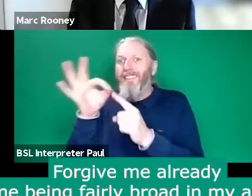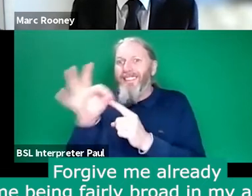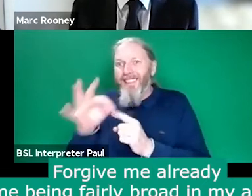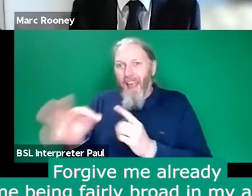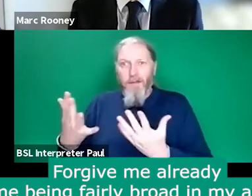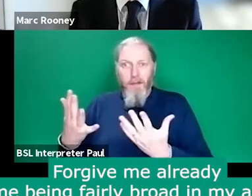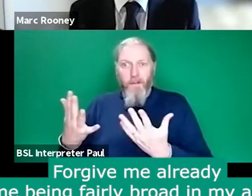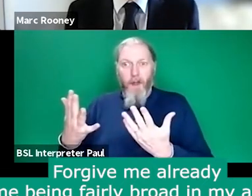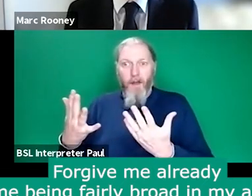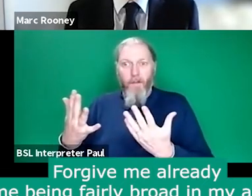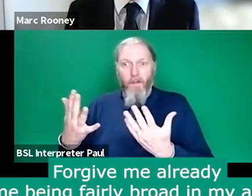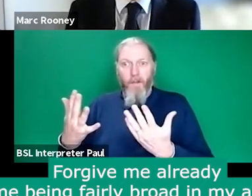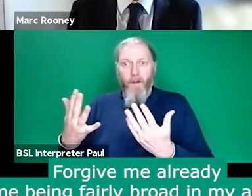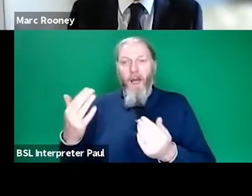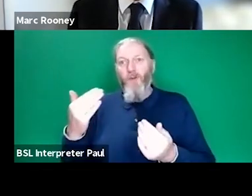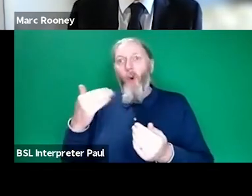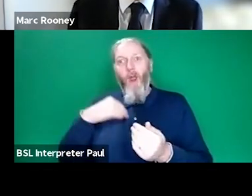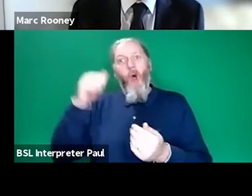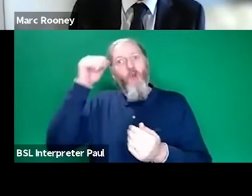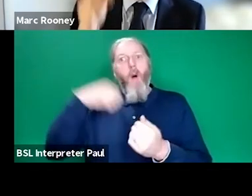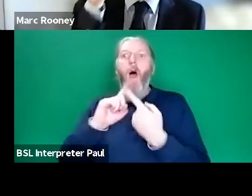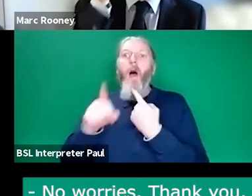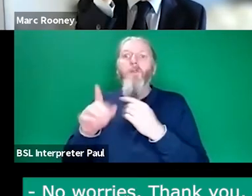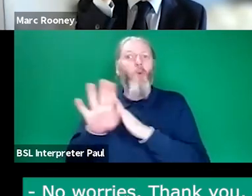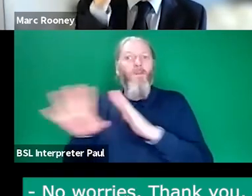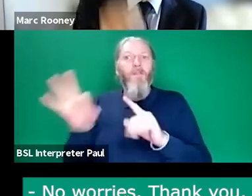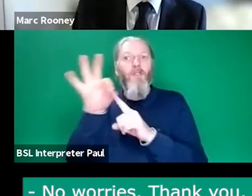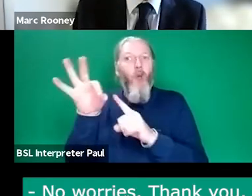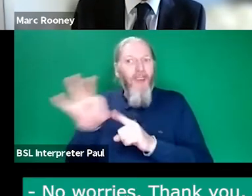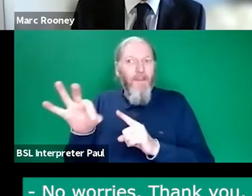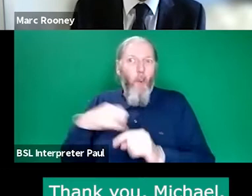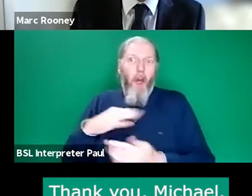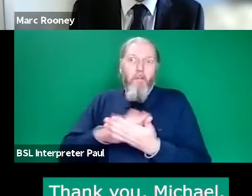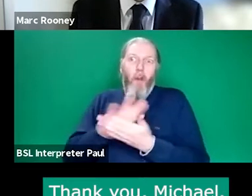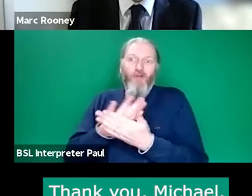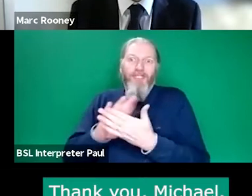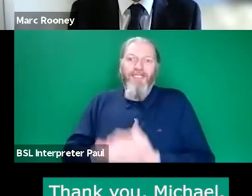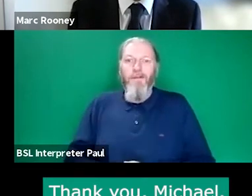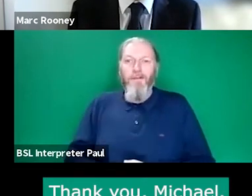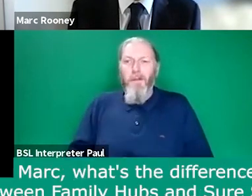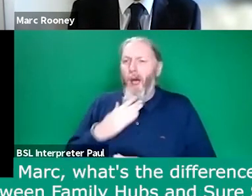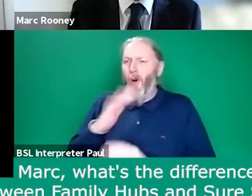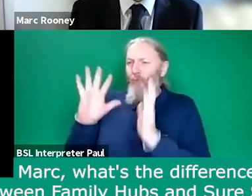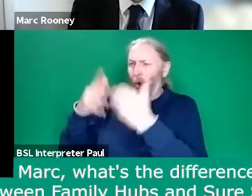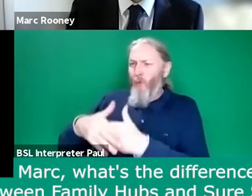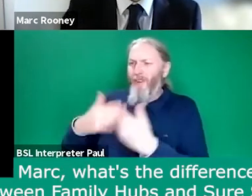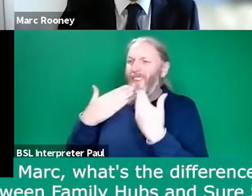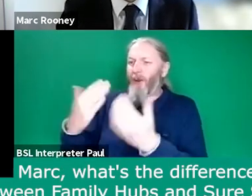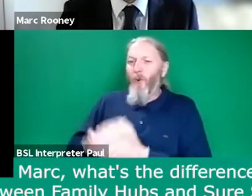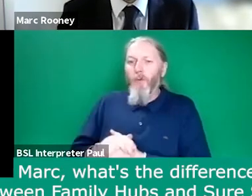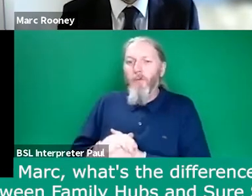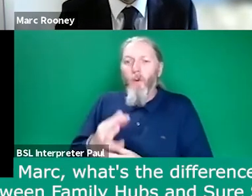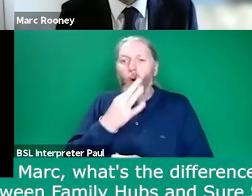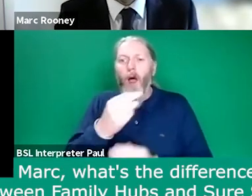fairly broad in my answers. No worries. Thank you. Thank you, Michael. Marc, what's the